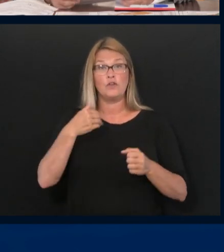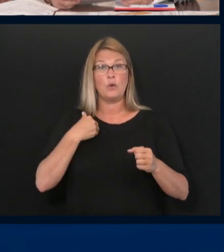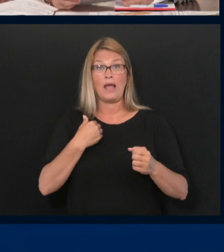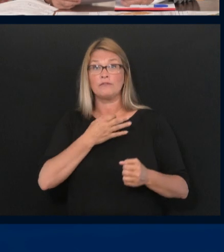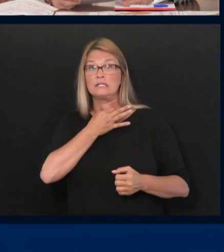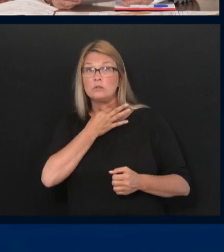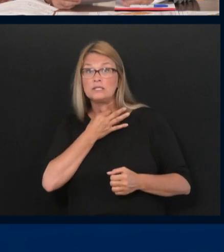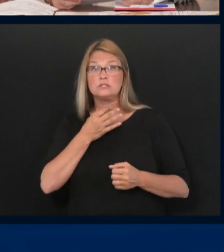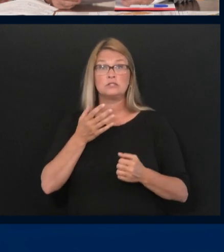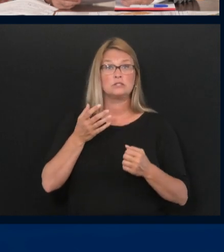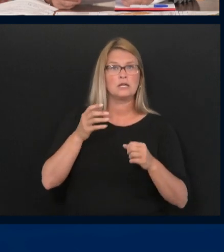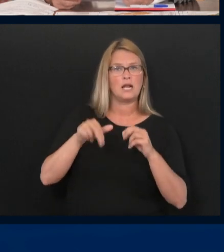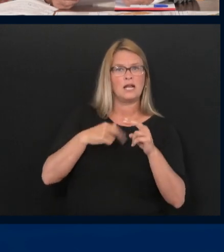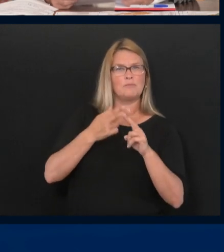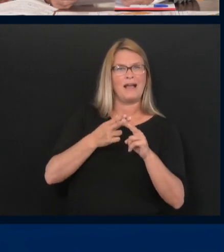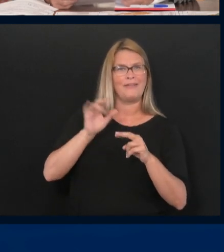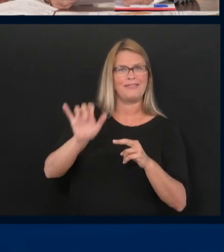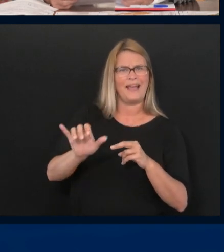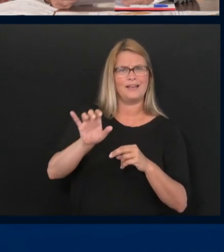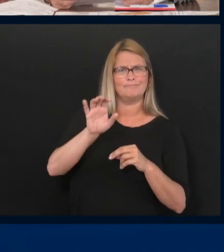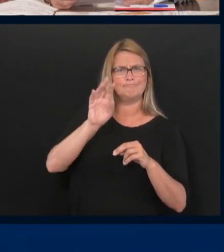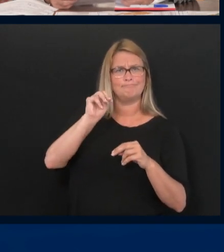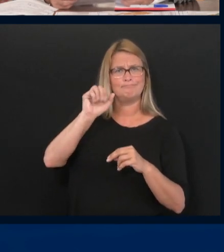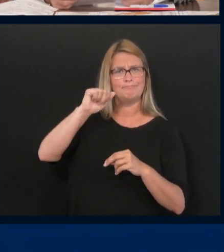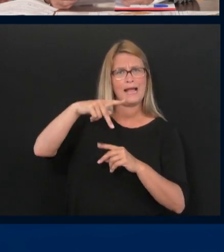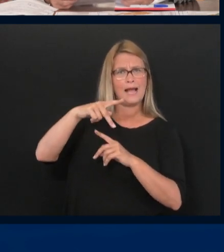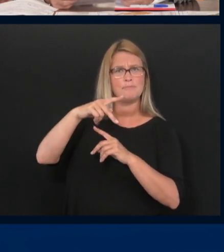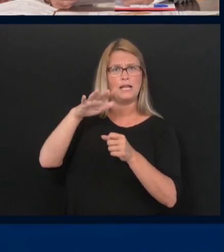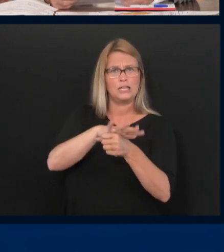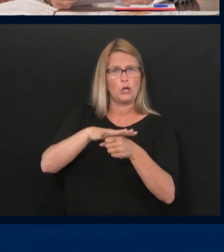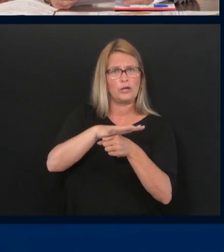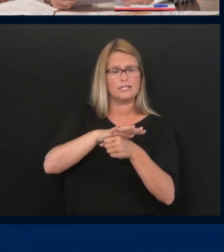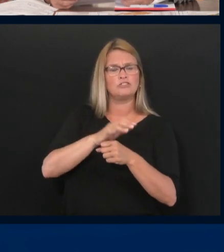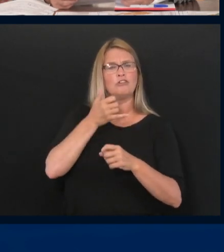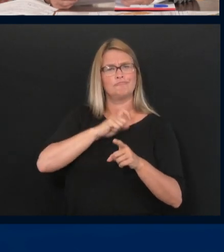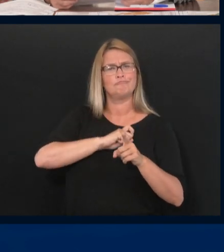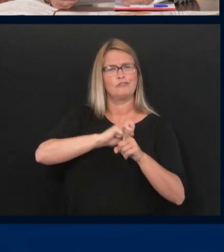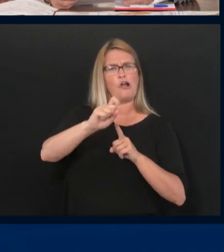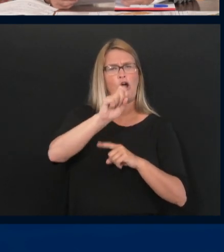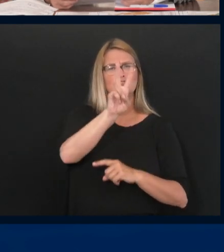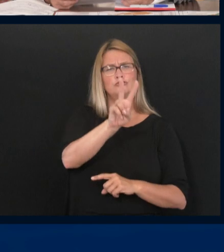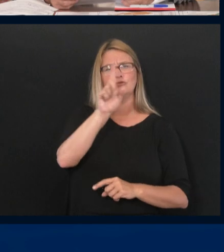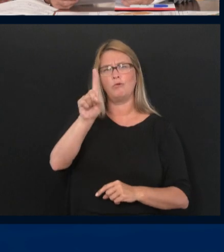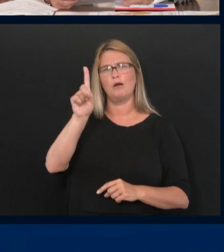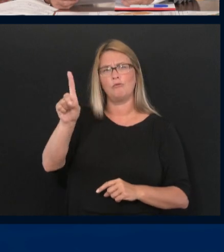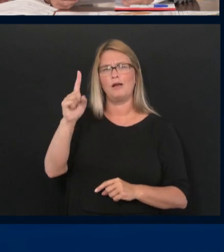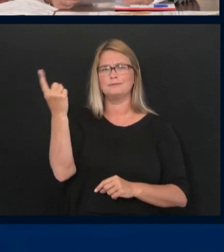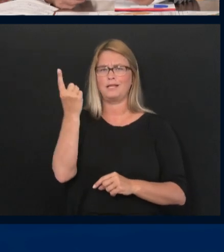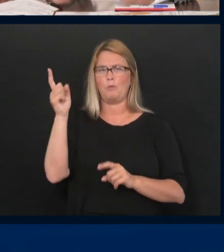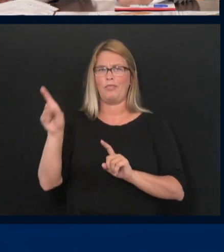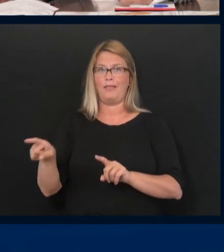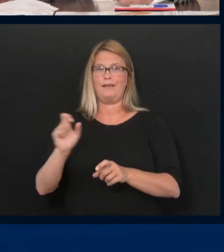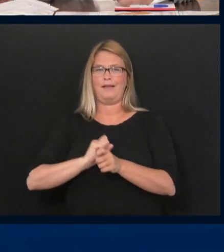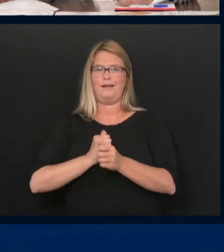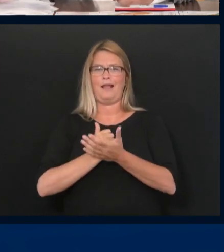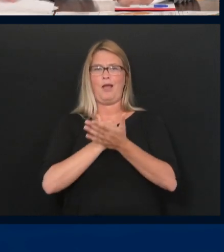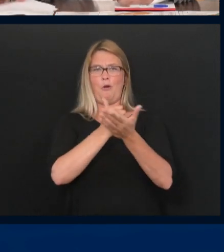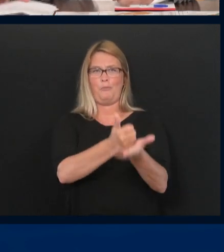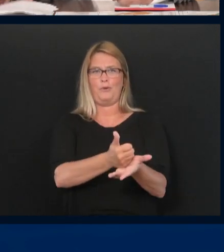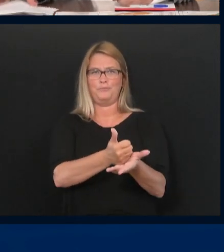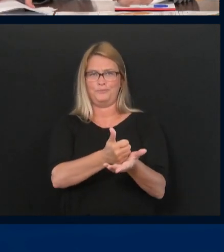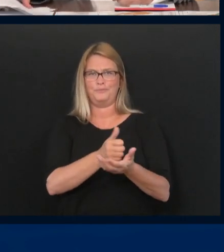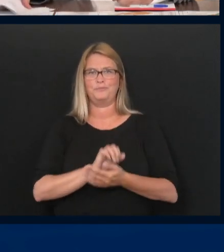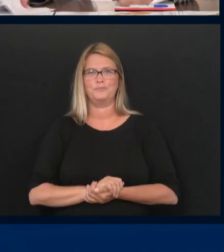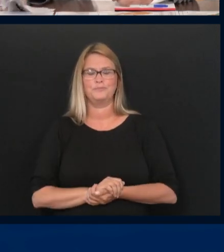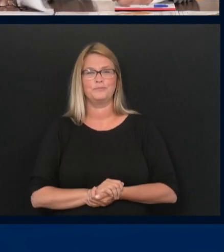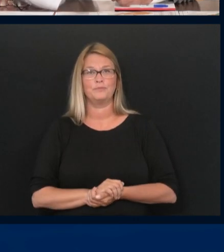about that, call 211, and somebody will pick up and be able to assist you. Last thing I've got on my list